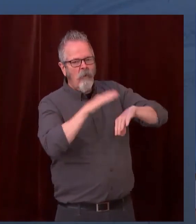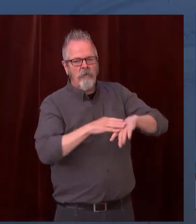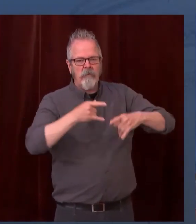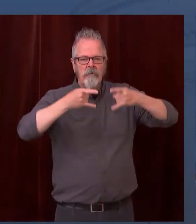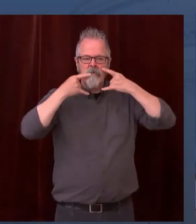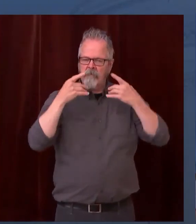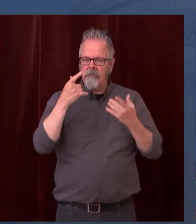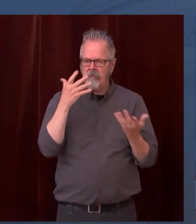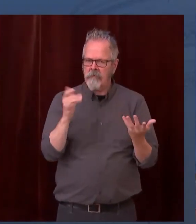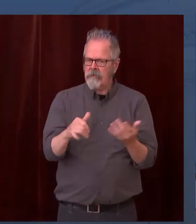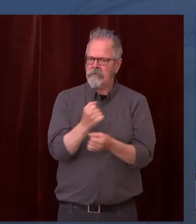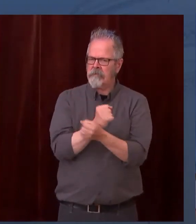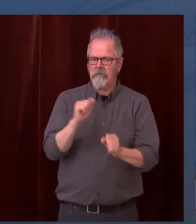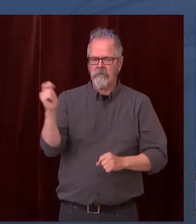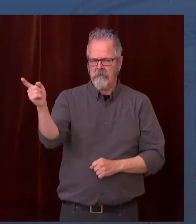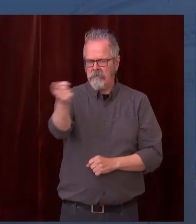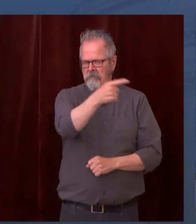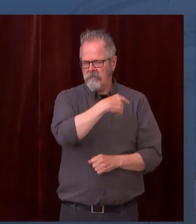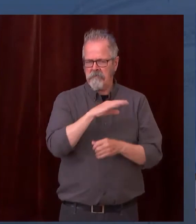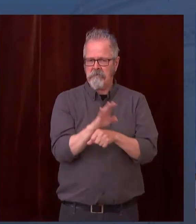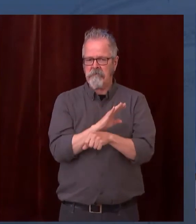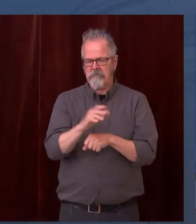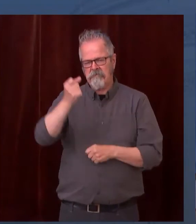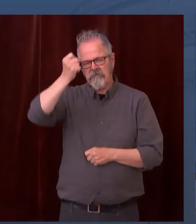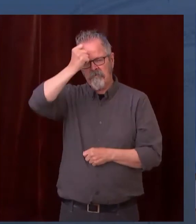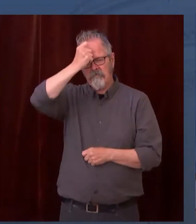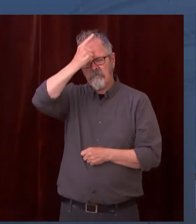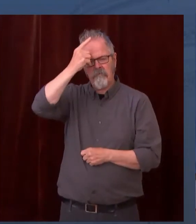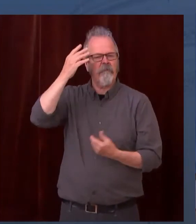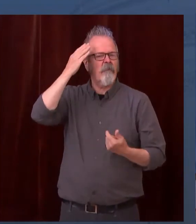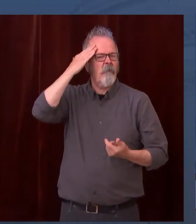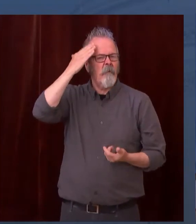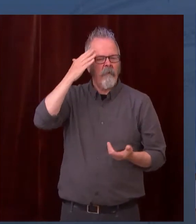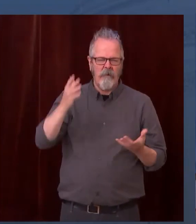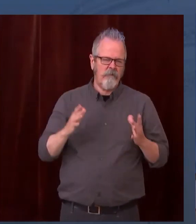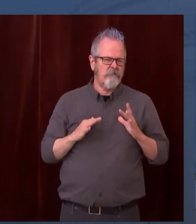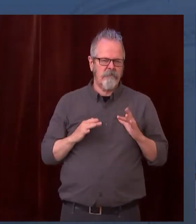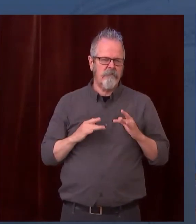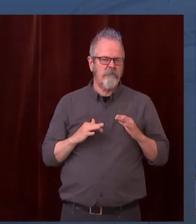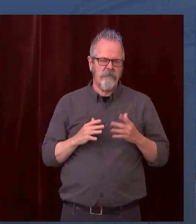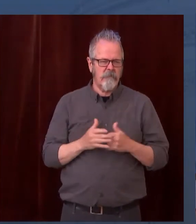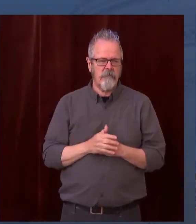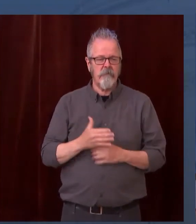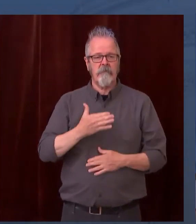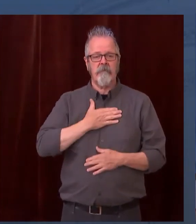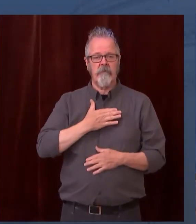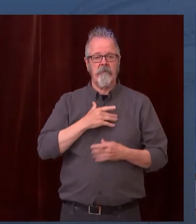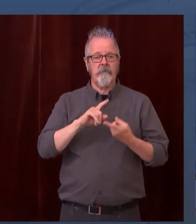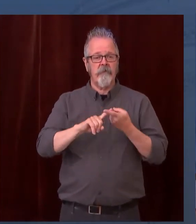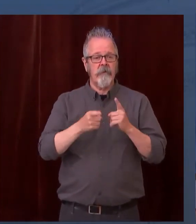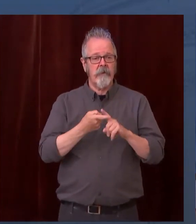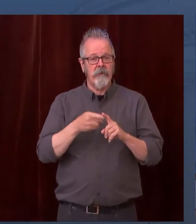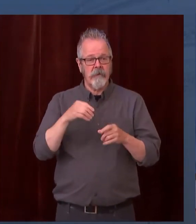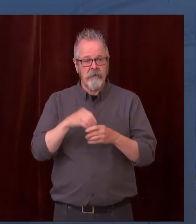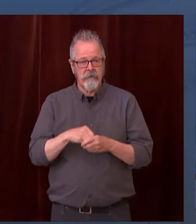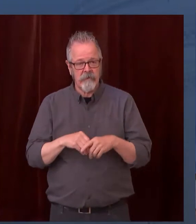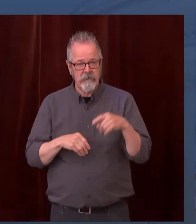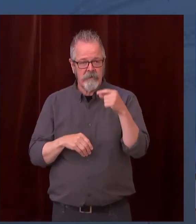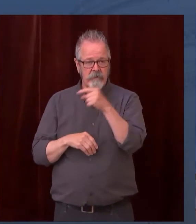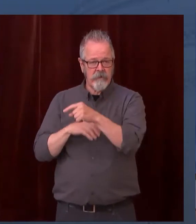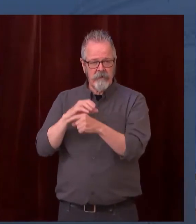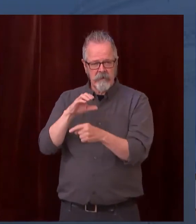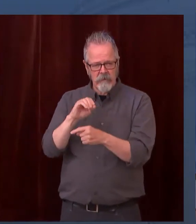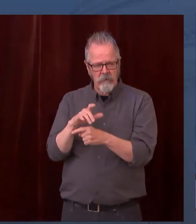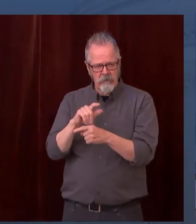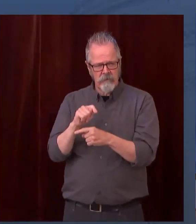this morning who indicated 90% are already doing this in Selah, Washington, where the mayor herself is in favor of masks. So